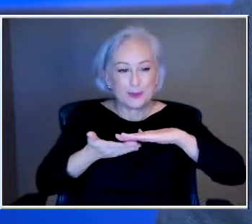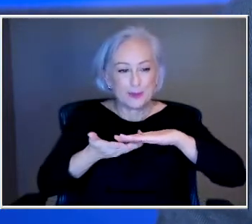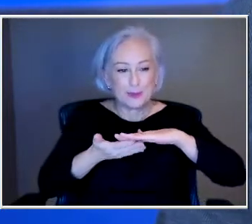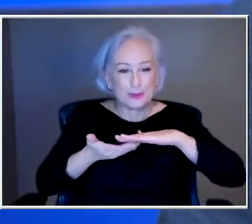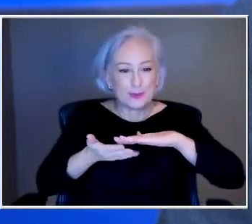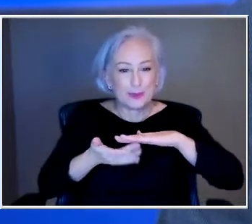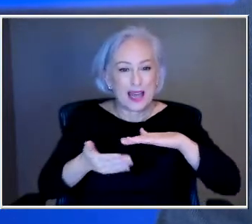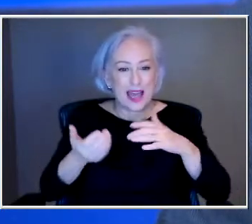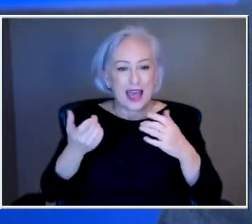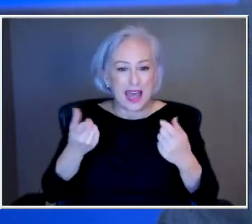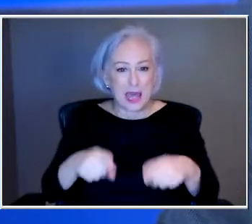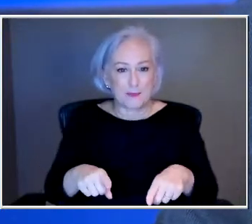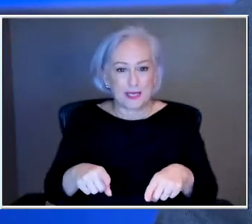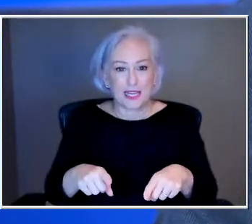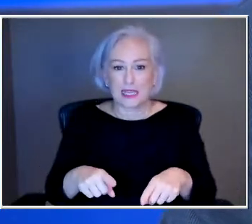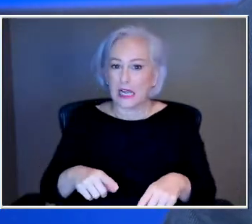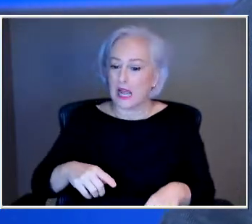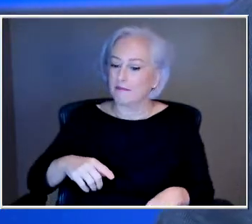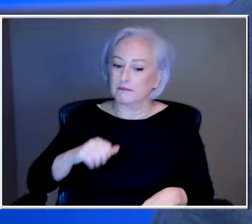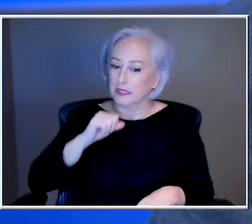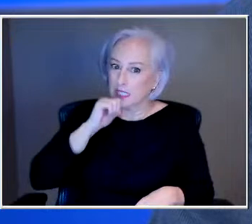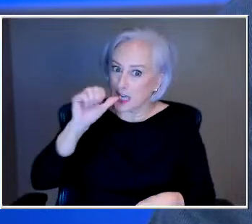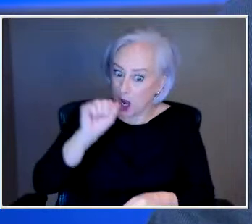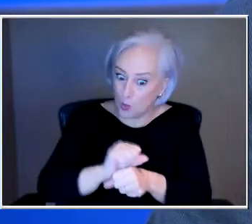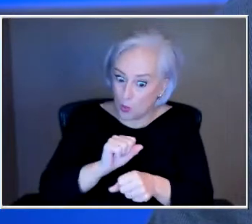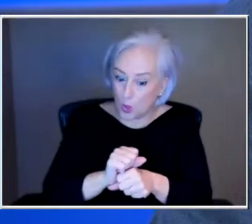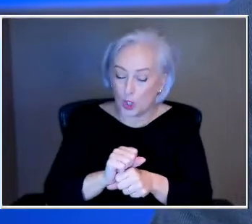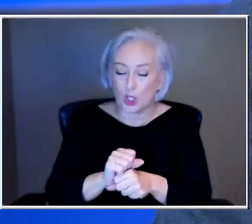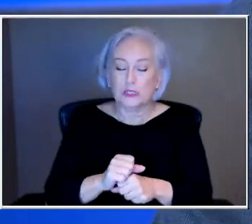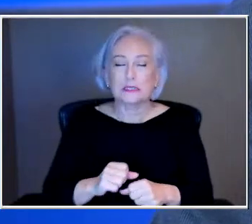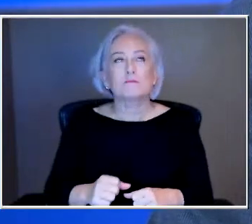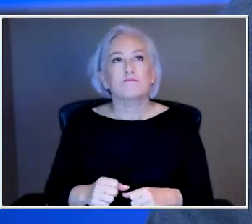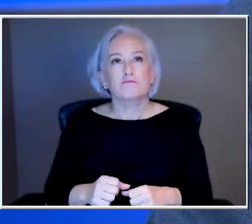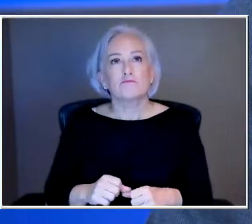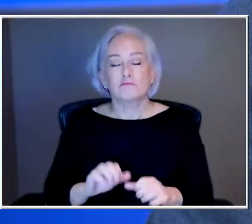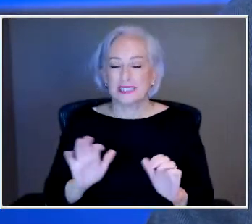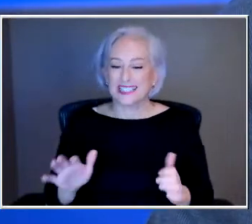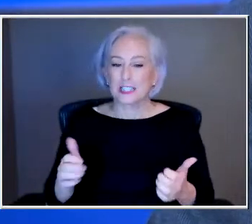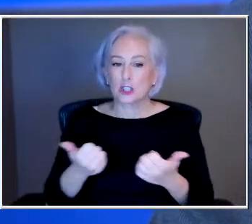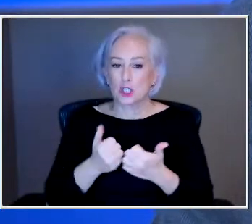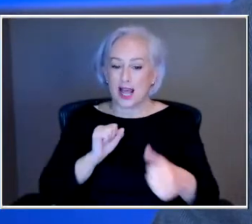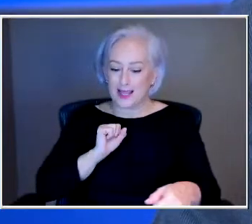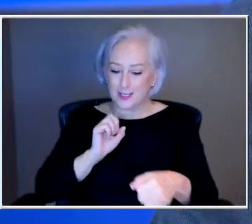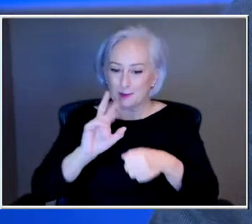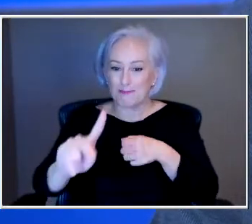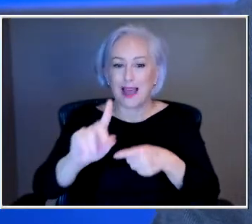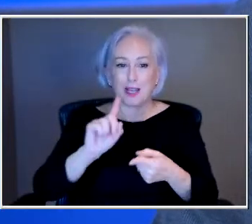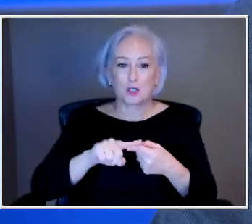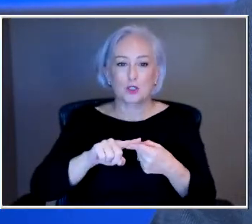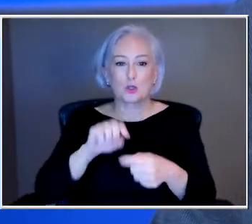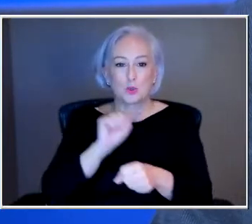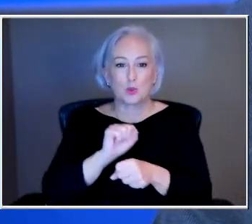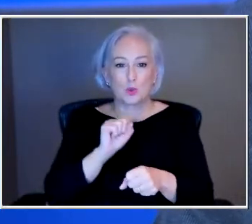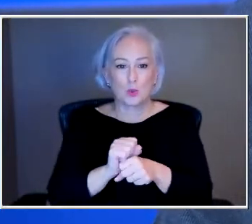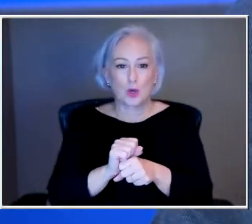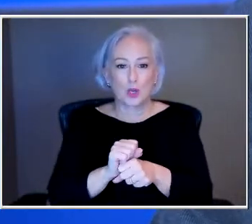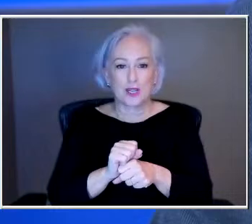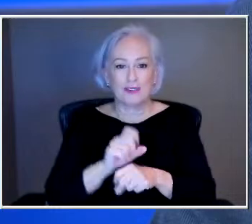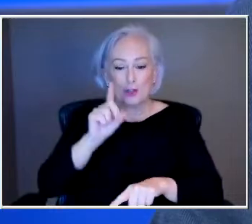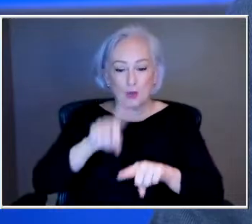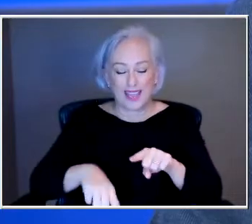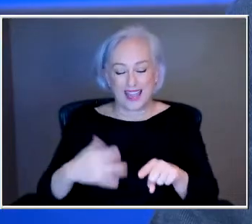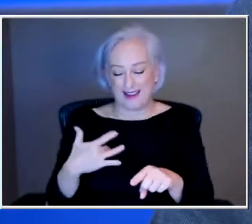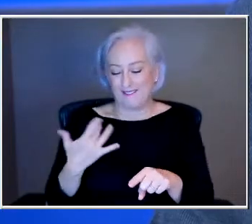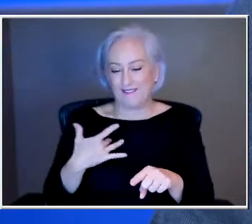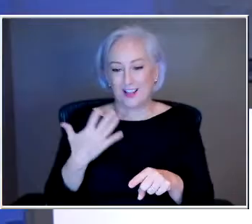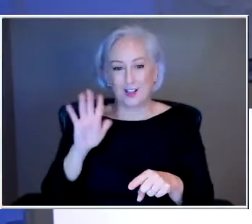work, and it's been a challenge getting back to work, as you might imagine. Not being able to feel my hands is definitely poses